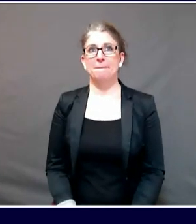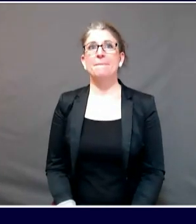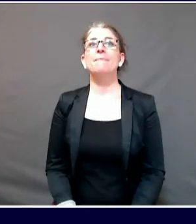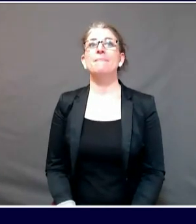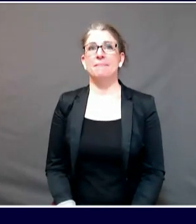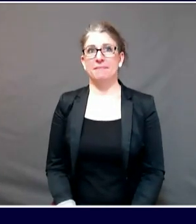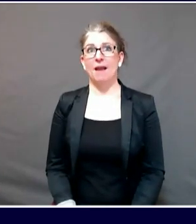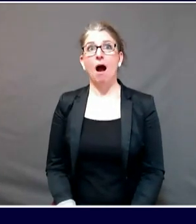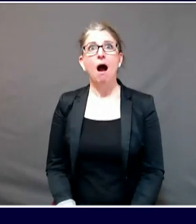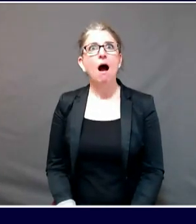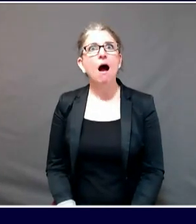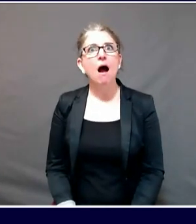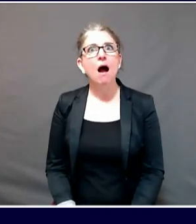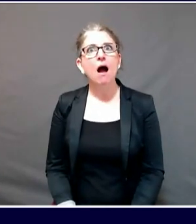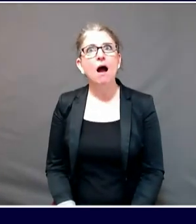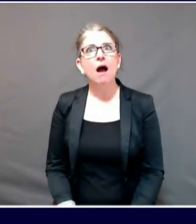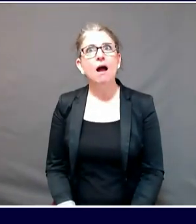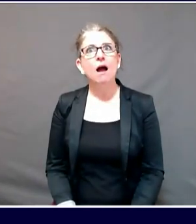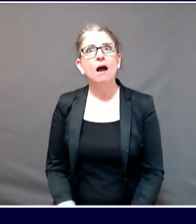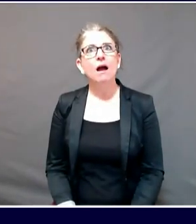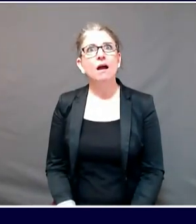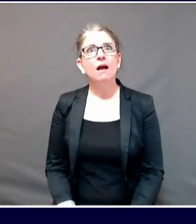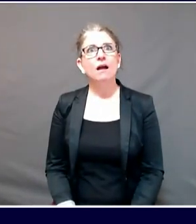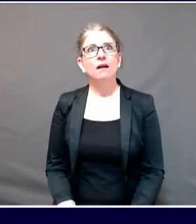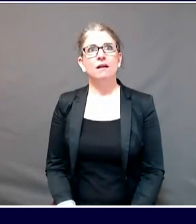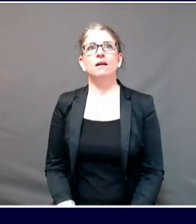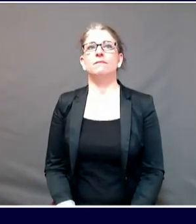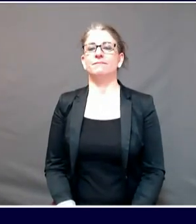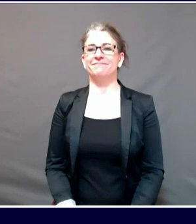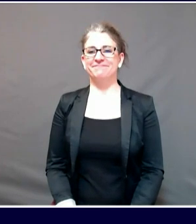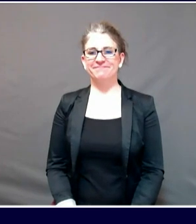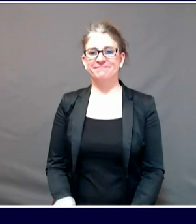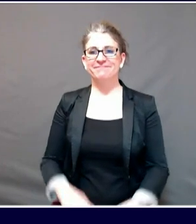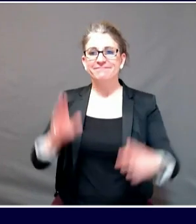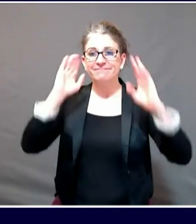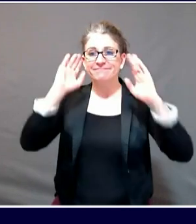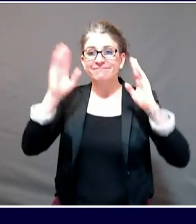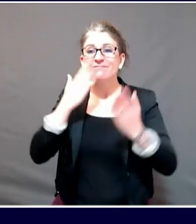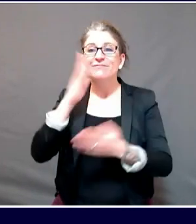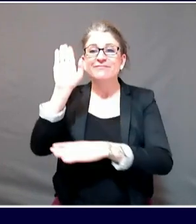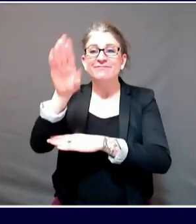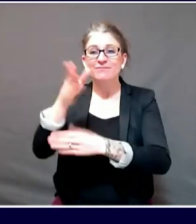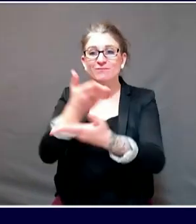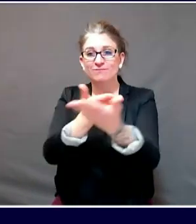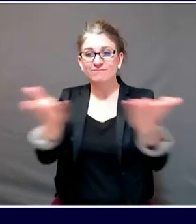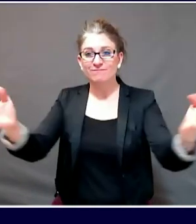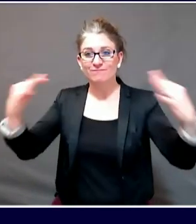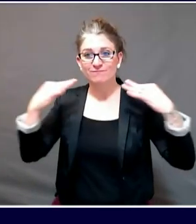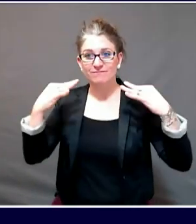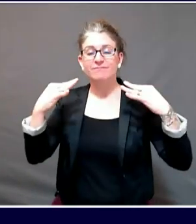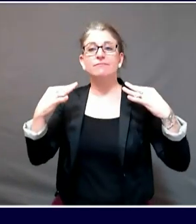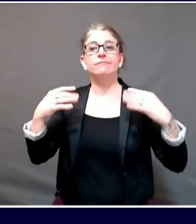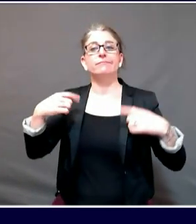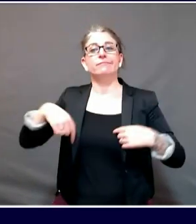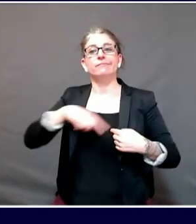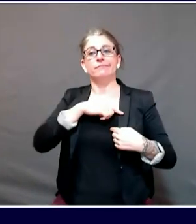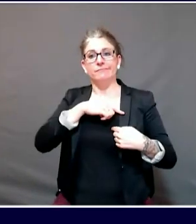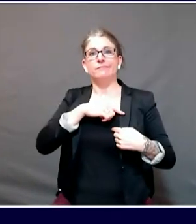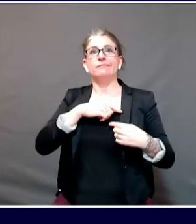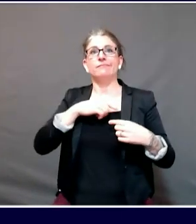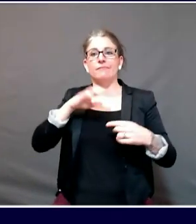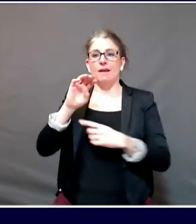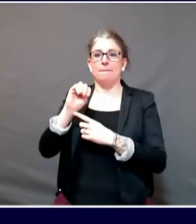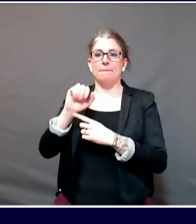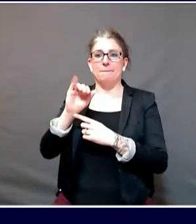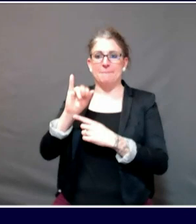Good afternoon, everyone. I'm Nirav Shah, the Director of Maine Center for Disease Control and Prevention. I'm delighted to be able